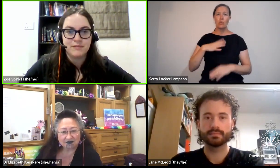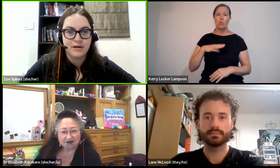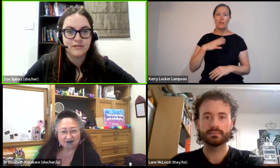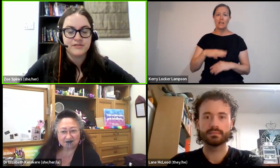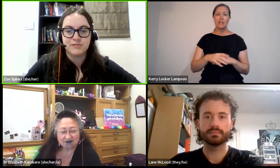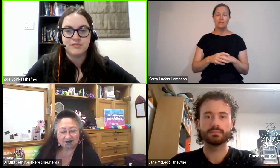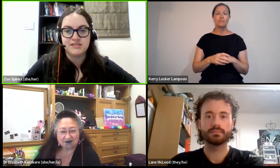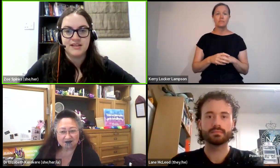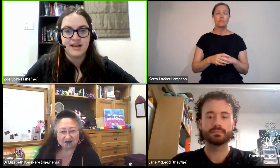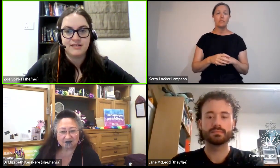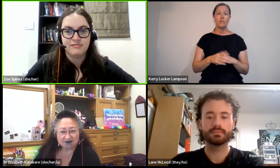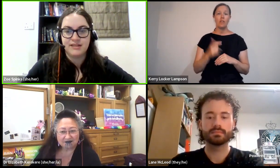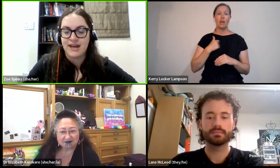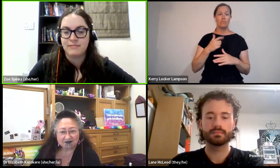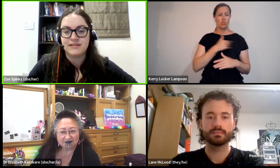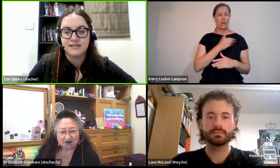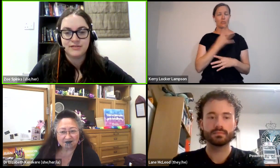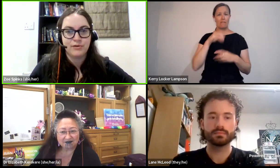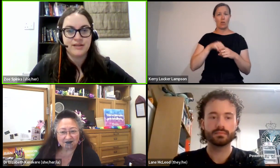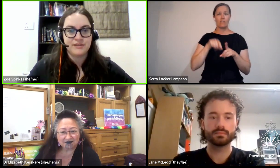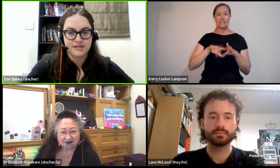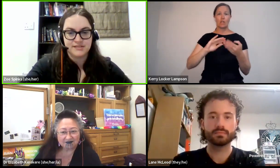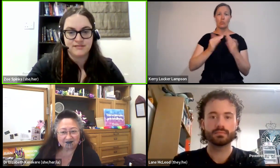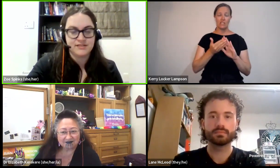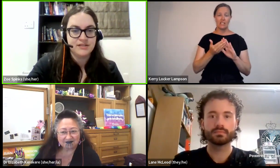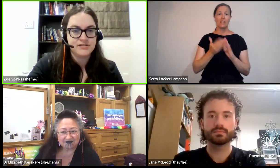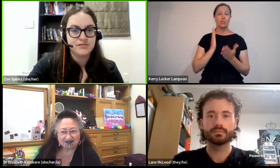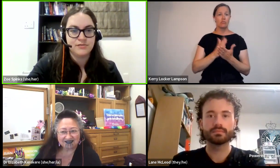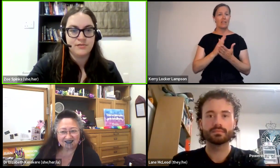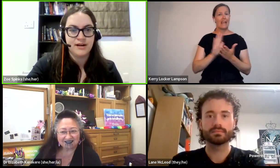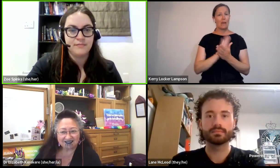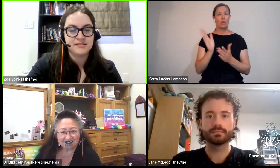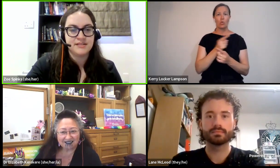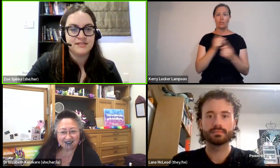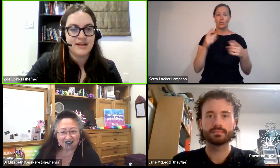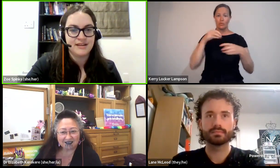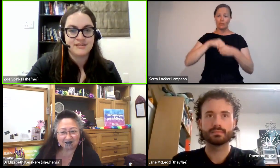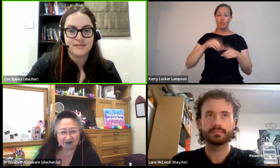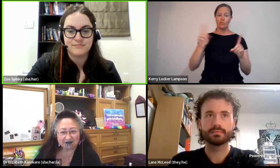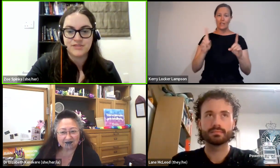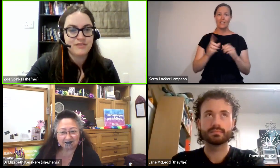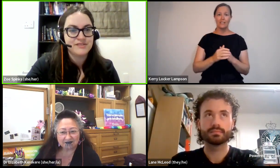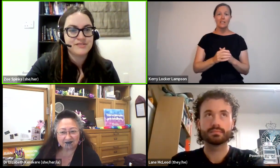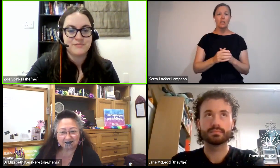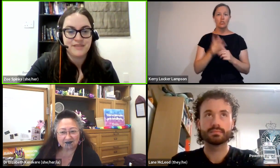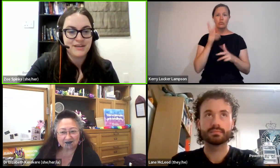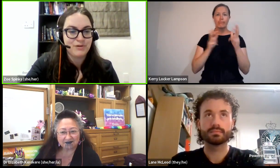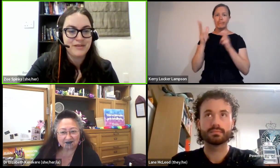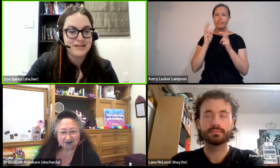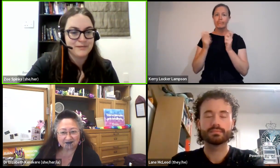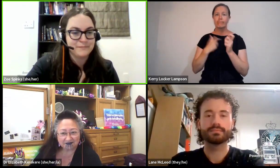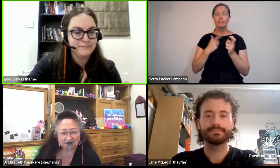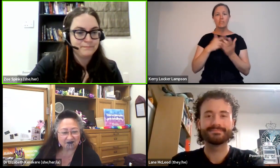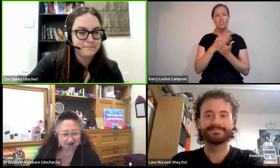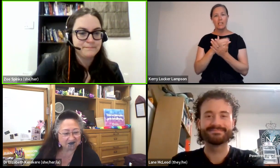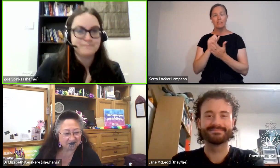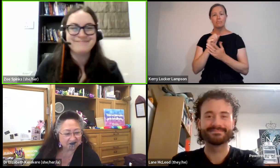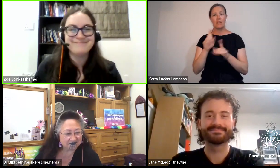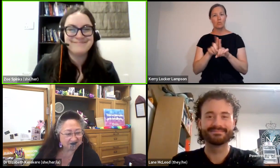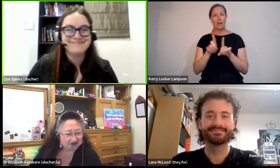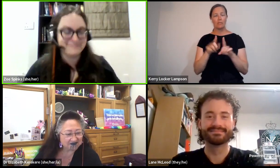to be part of this community and really happy that you're all here this evening to listen in and share with us. So thank you all for being here.